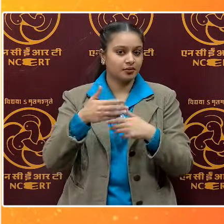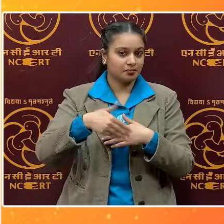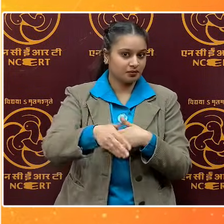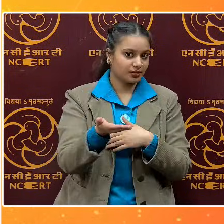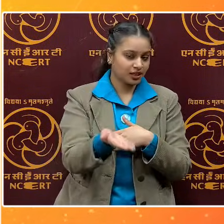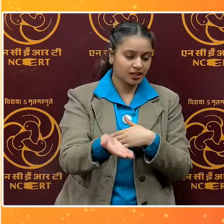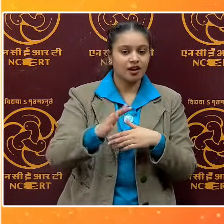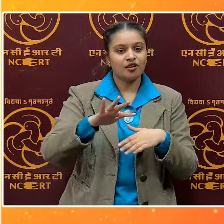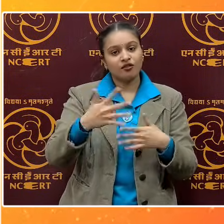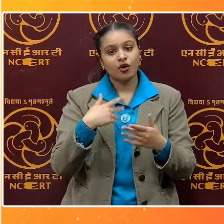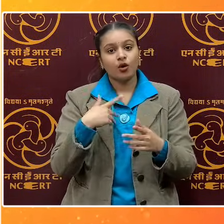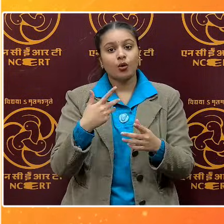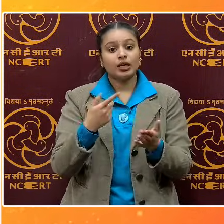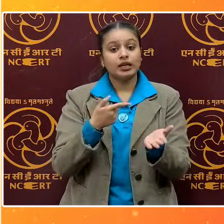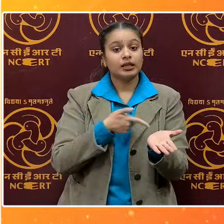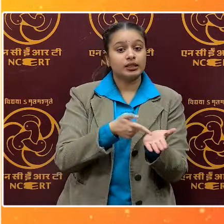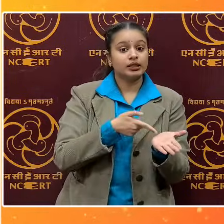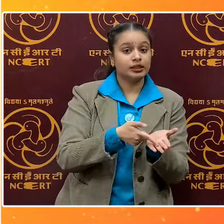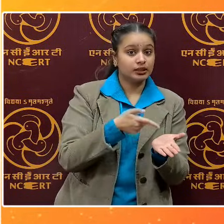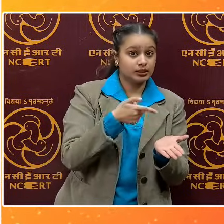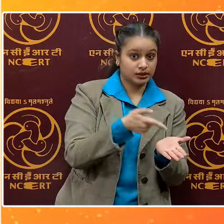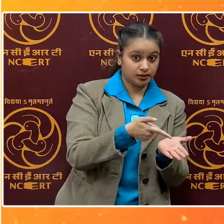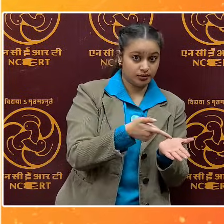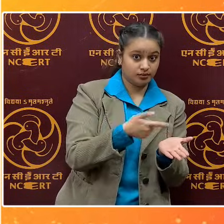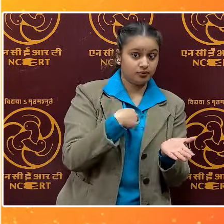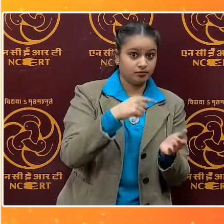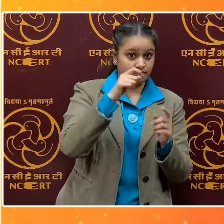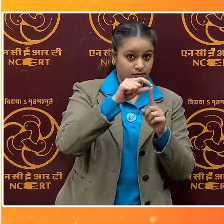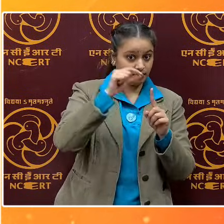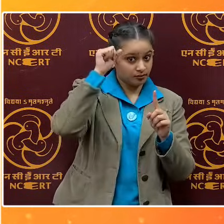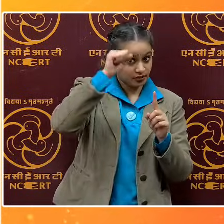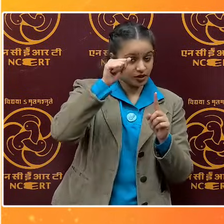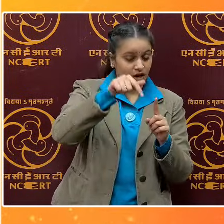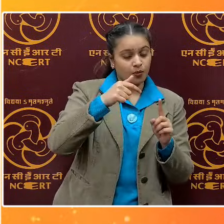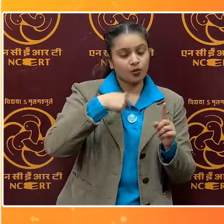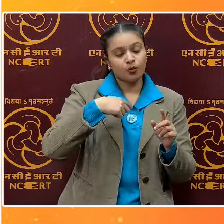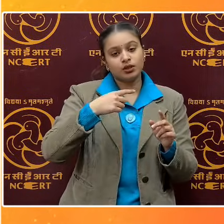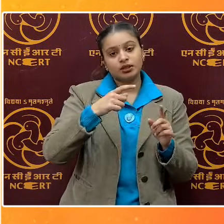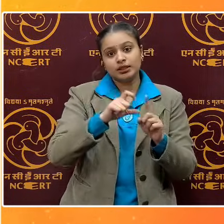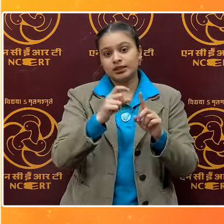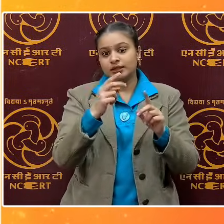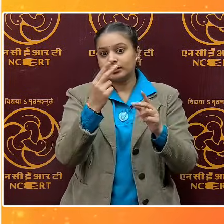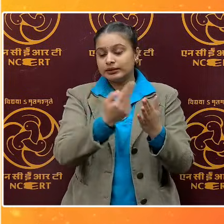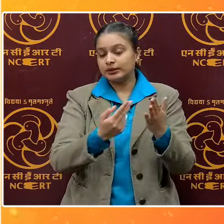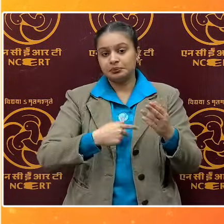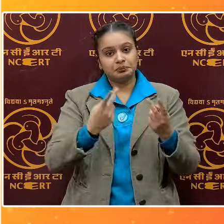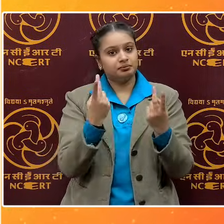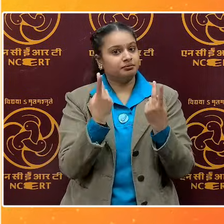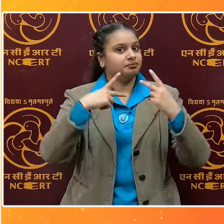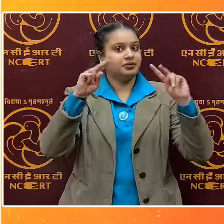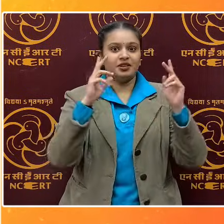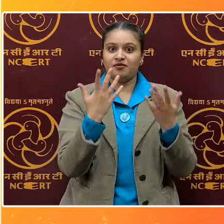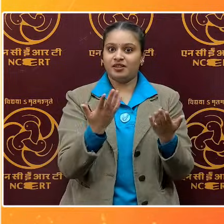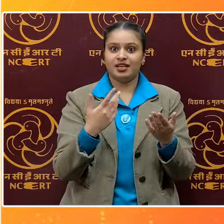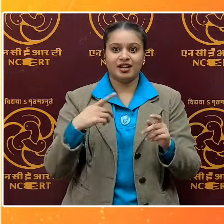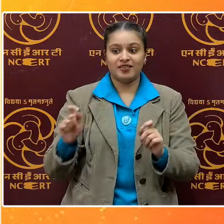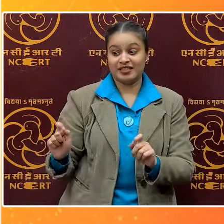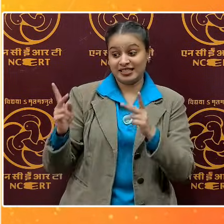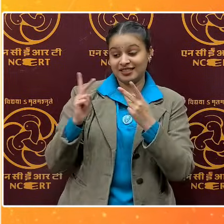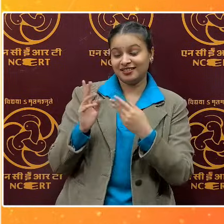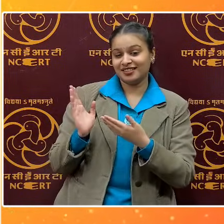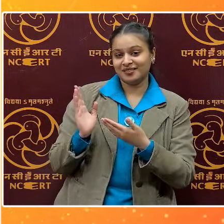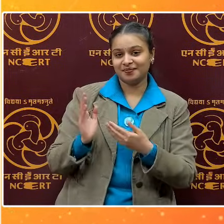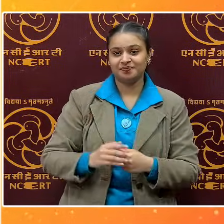And in rural Punjab, water tanks, they have unique designs. Really? Yes. Okay, And let's see. just